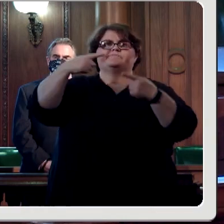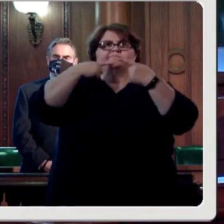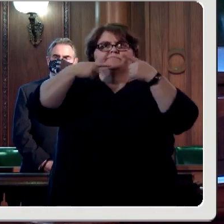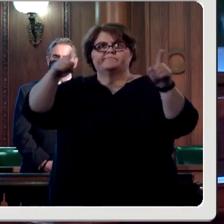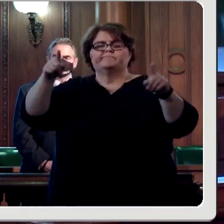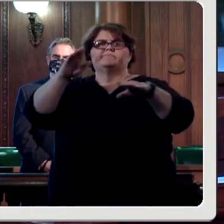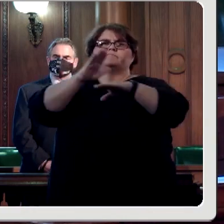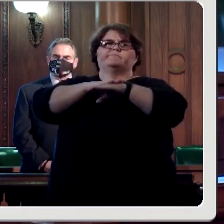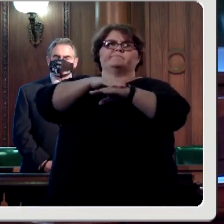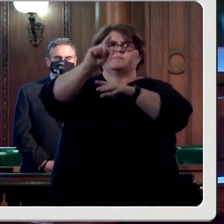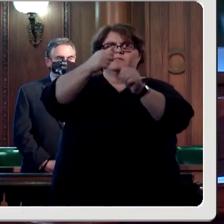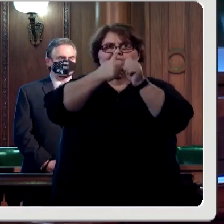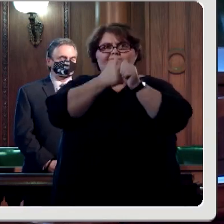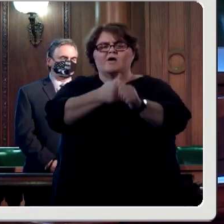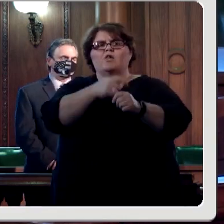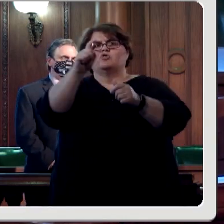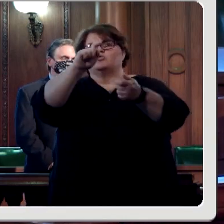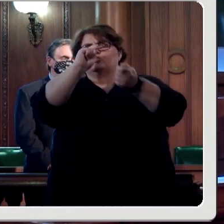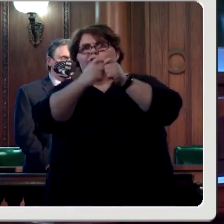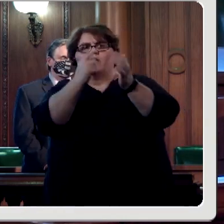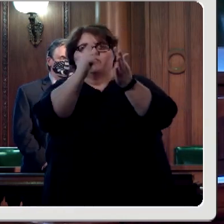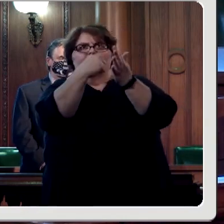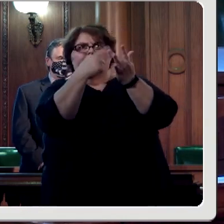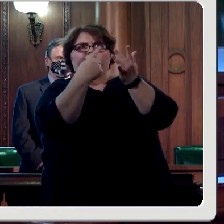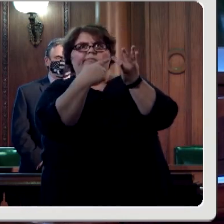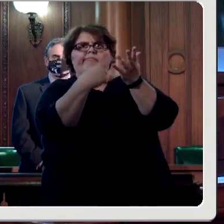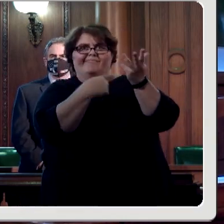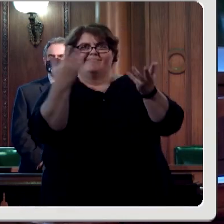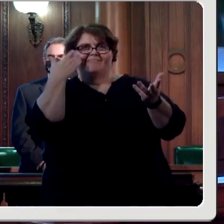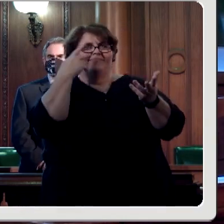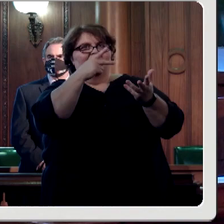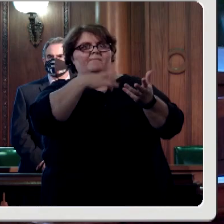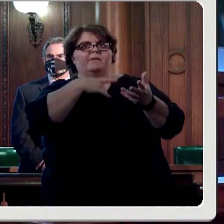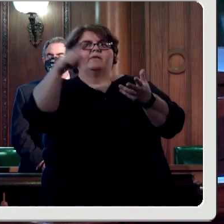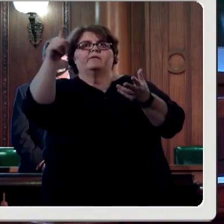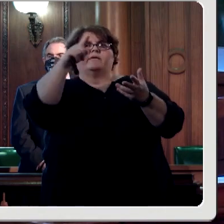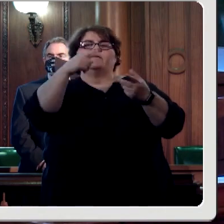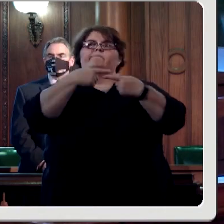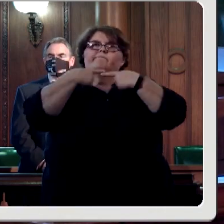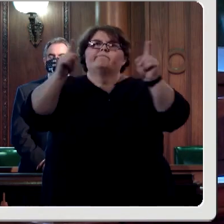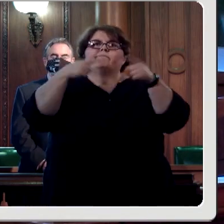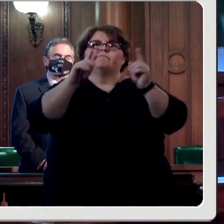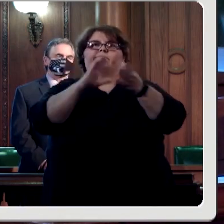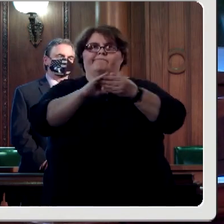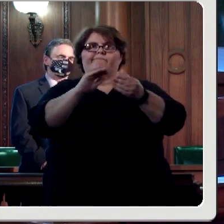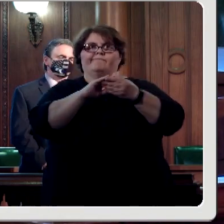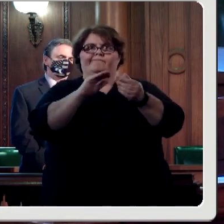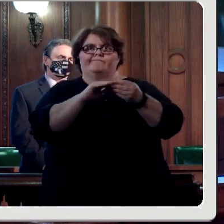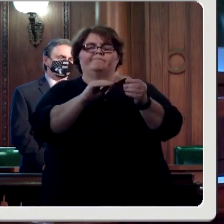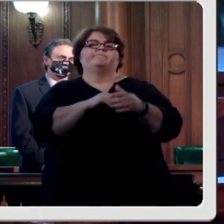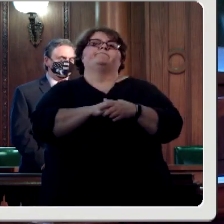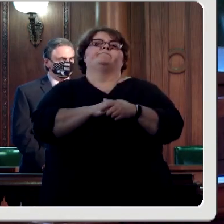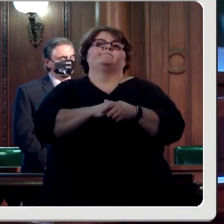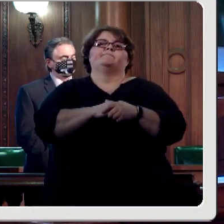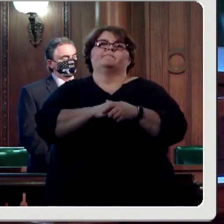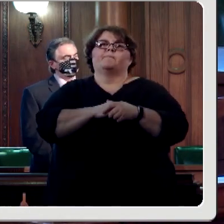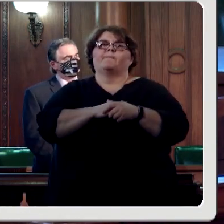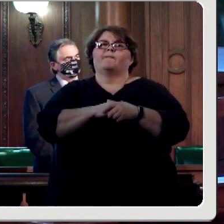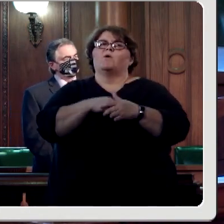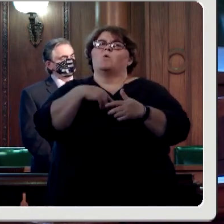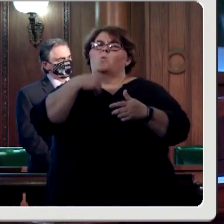change immediately in terms of what the reopening plan or whatever else is. Can you offer any kind of guidance that people should have